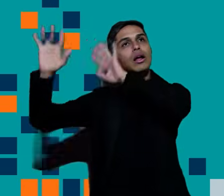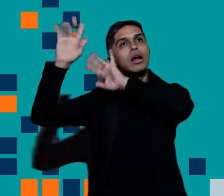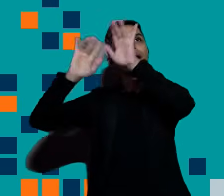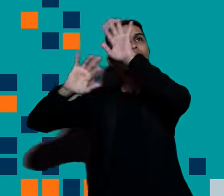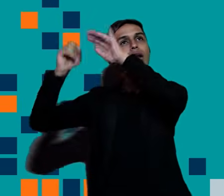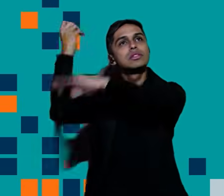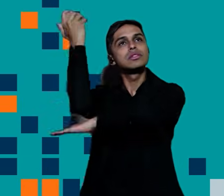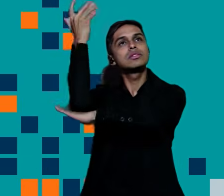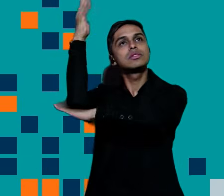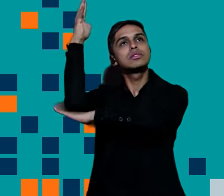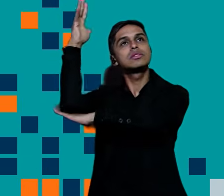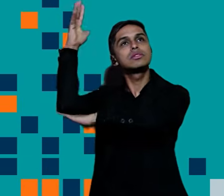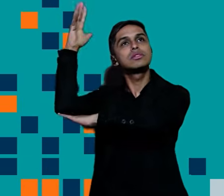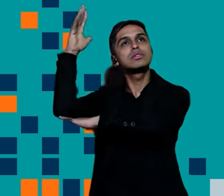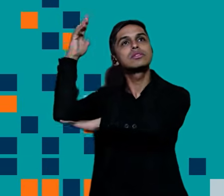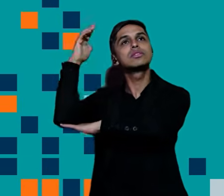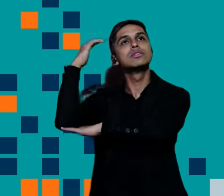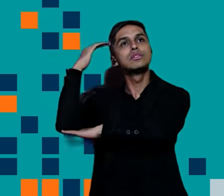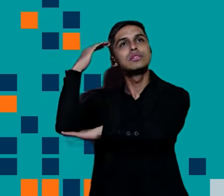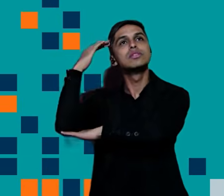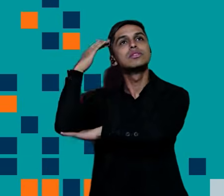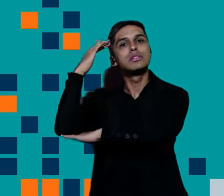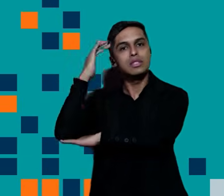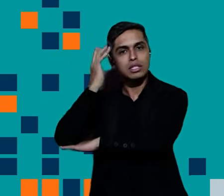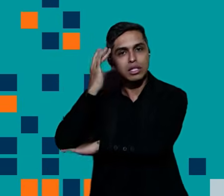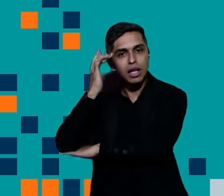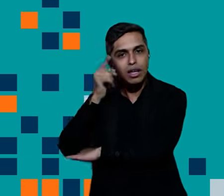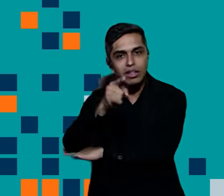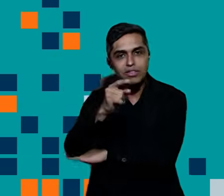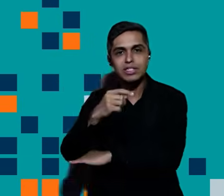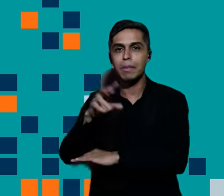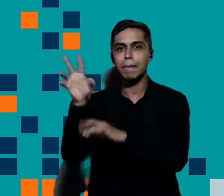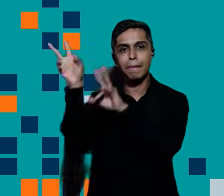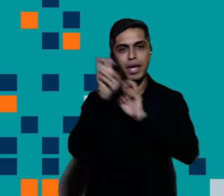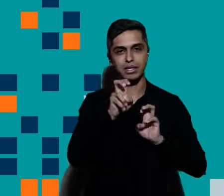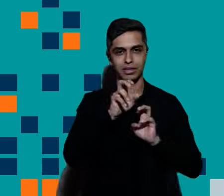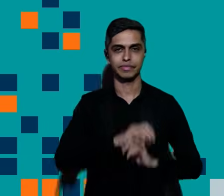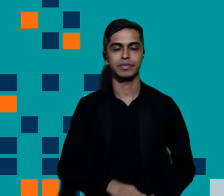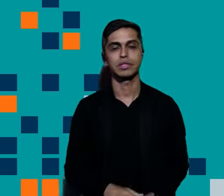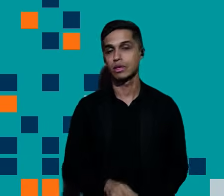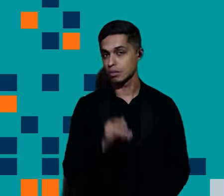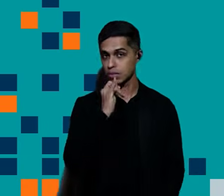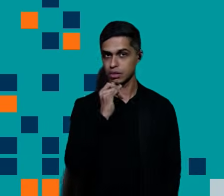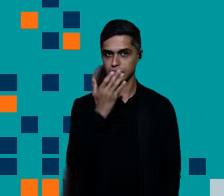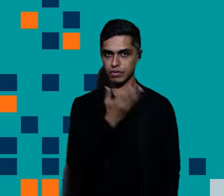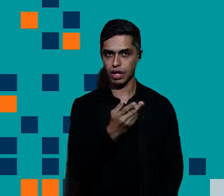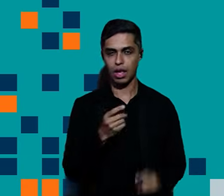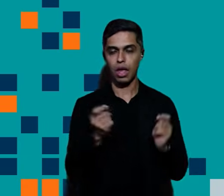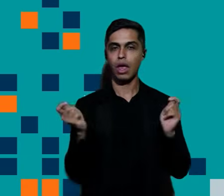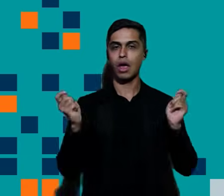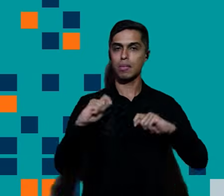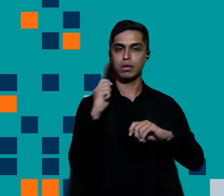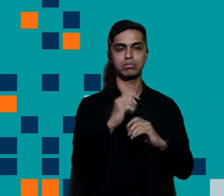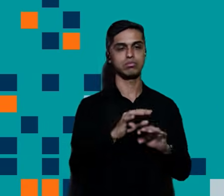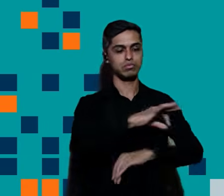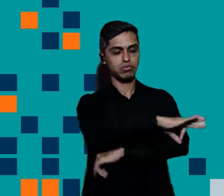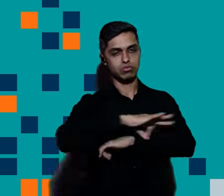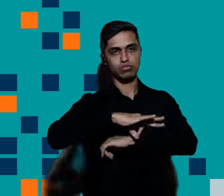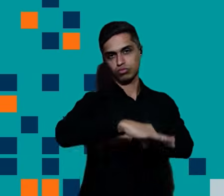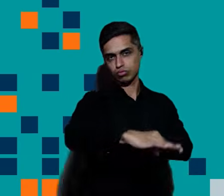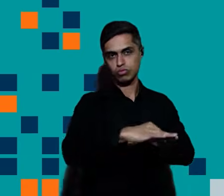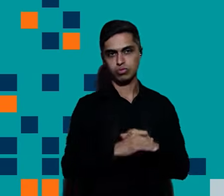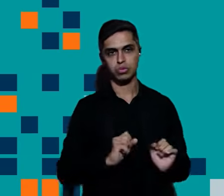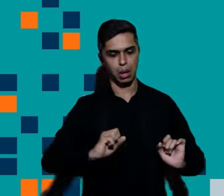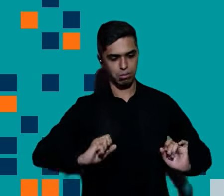forest and hiking. You can see that the architecture appears to grow and bend up the walls